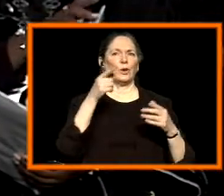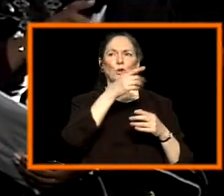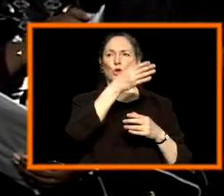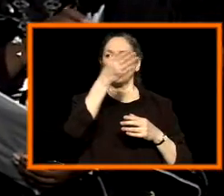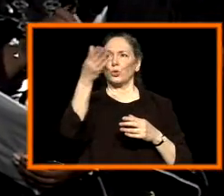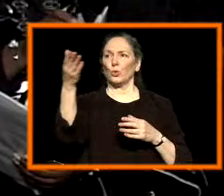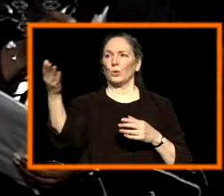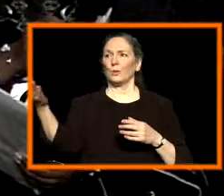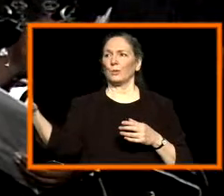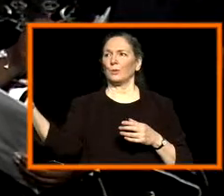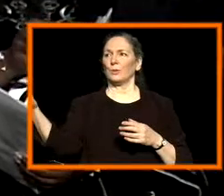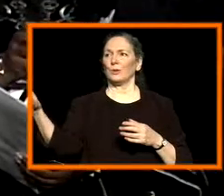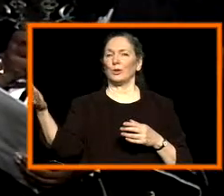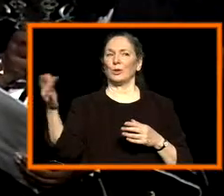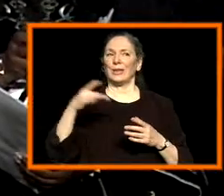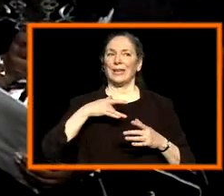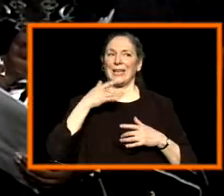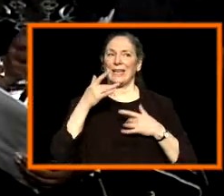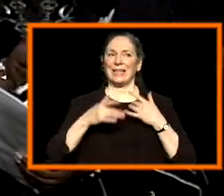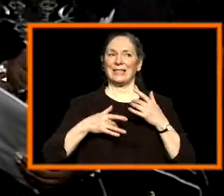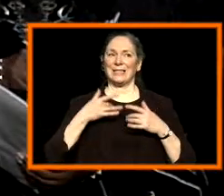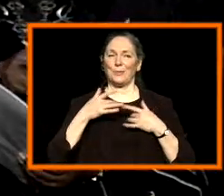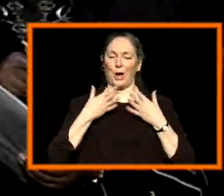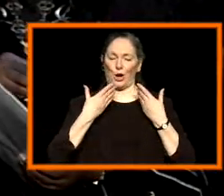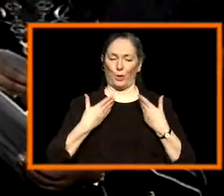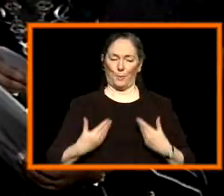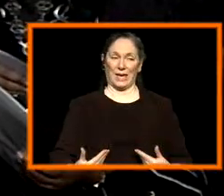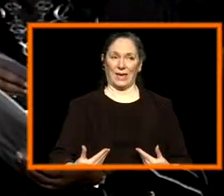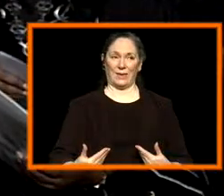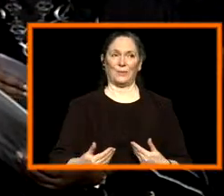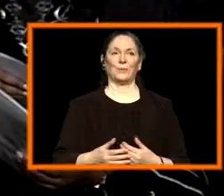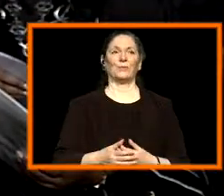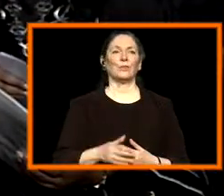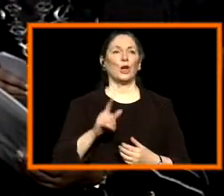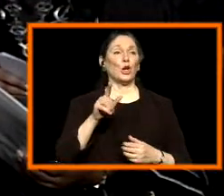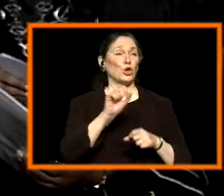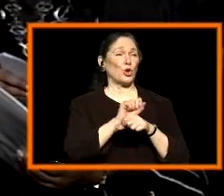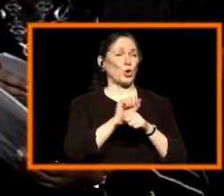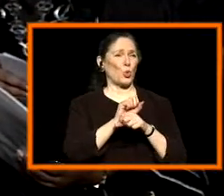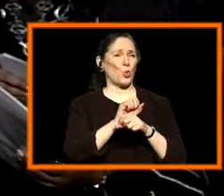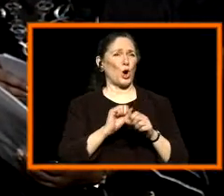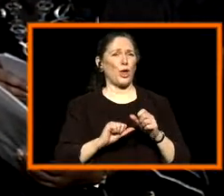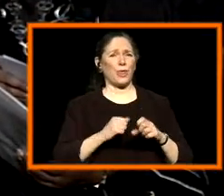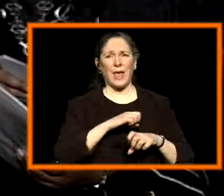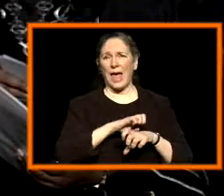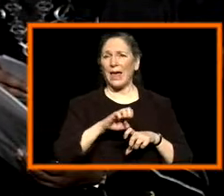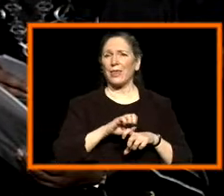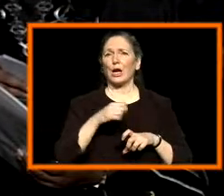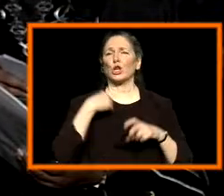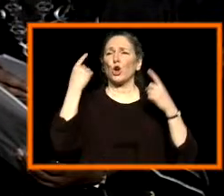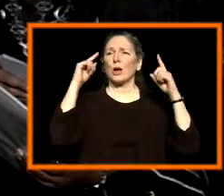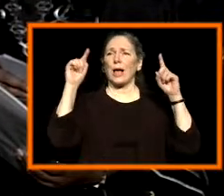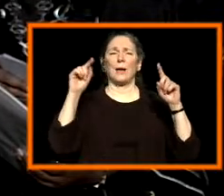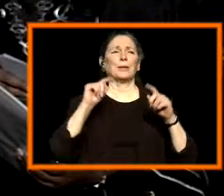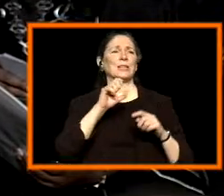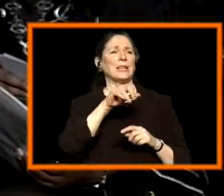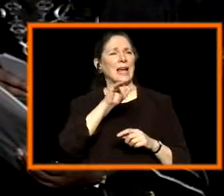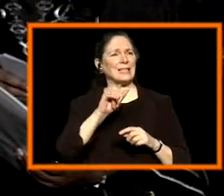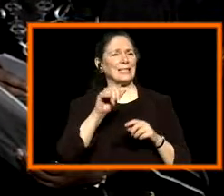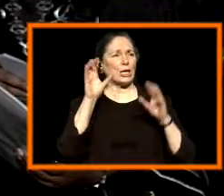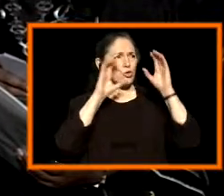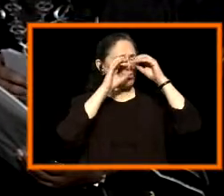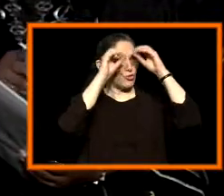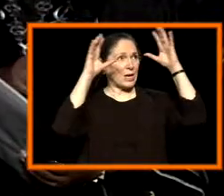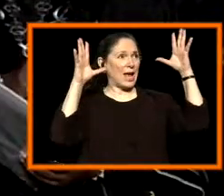you inspire me. Your work ethic, your accomplishments, your tenacity, your